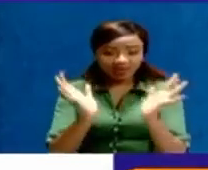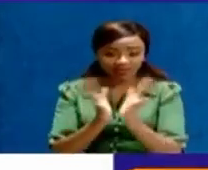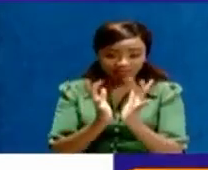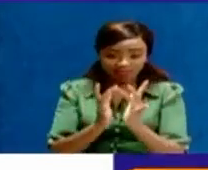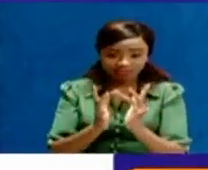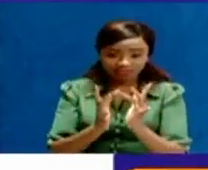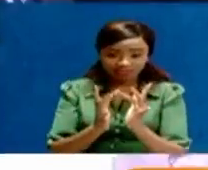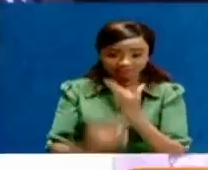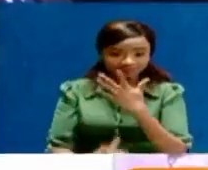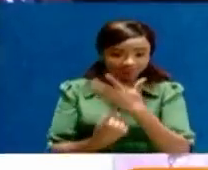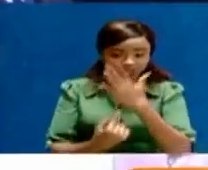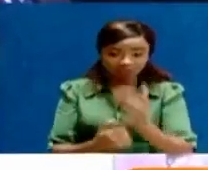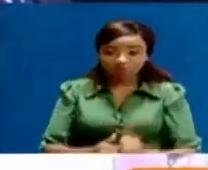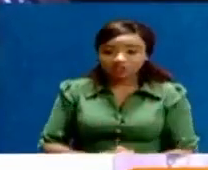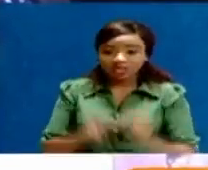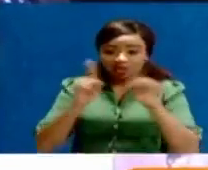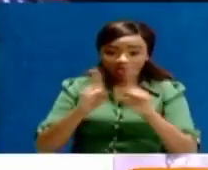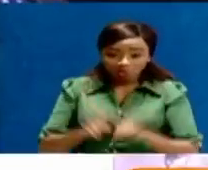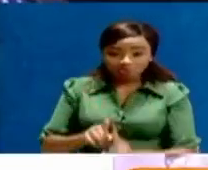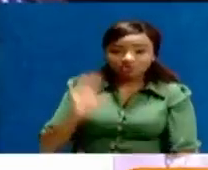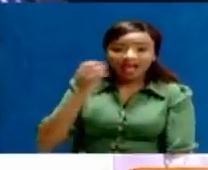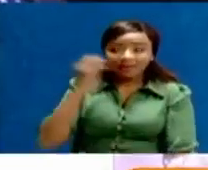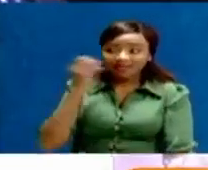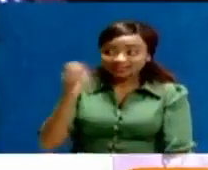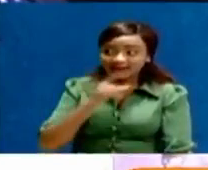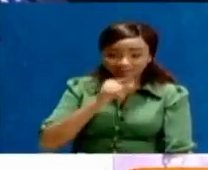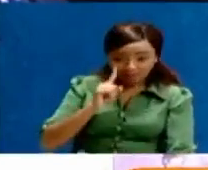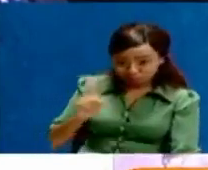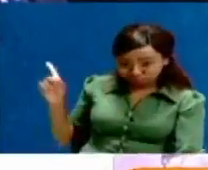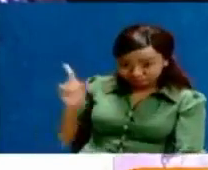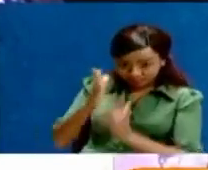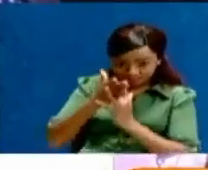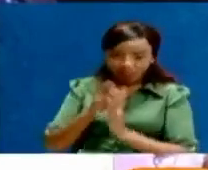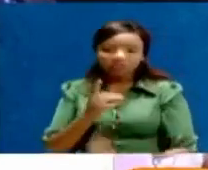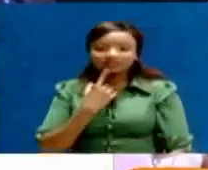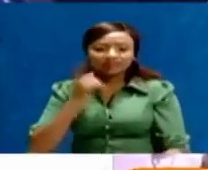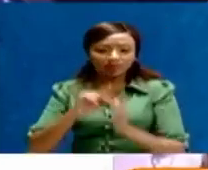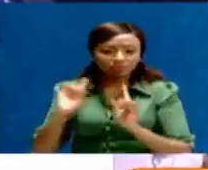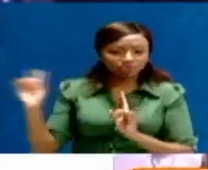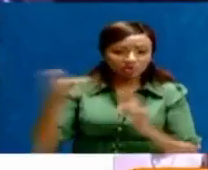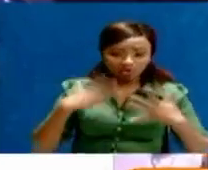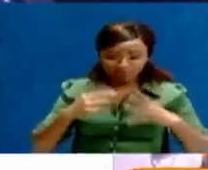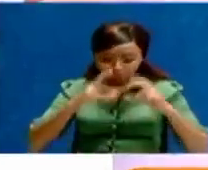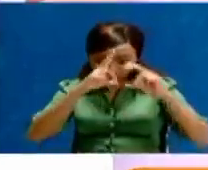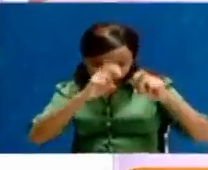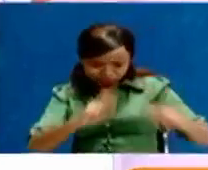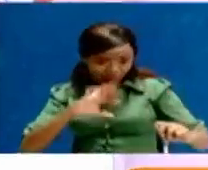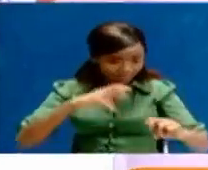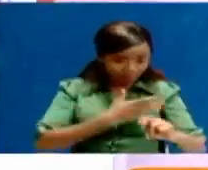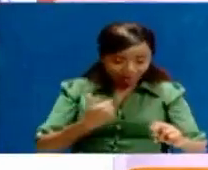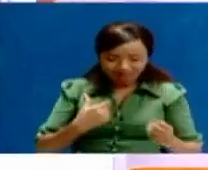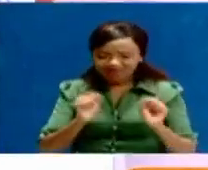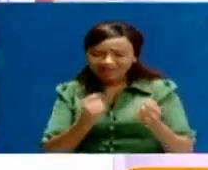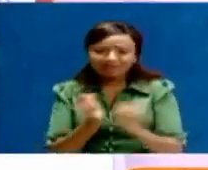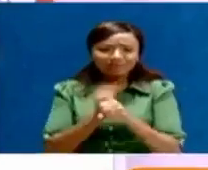evidentiary material. Interior Cabinet Secretary Fred Matiang'i called on concerted efforts from all investigative agencies to ensure